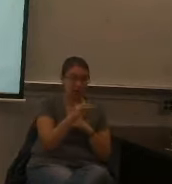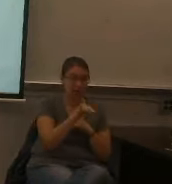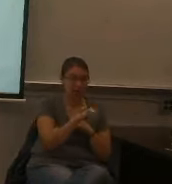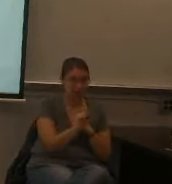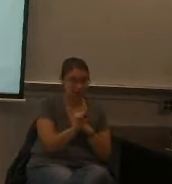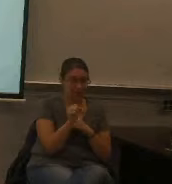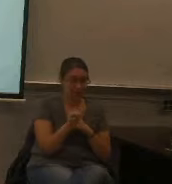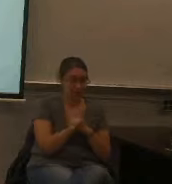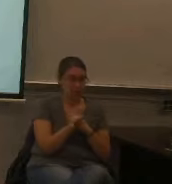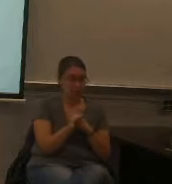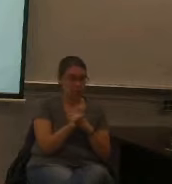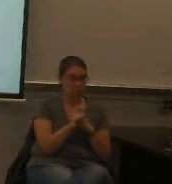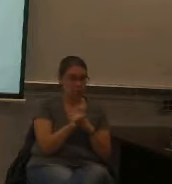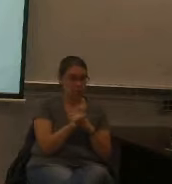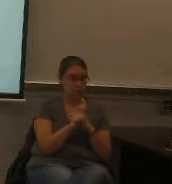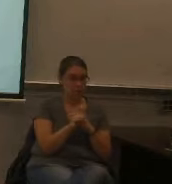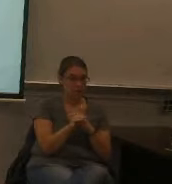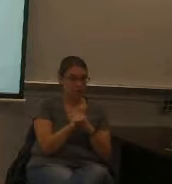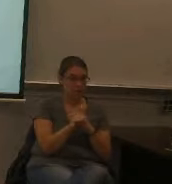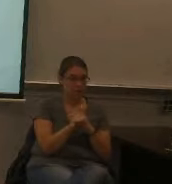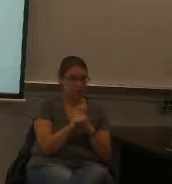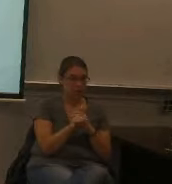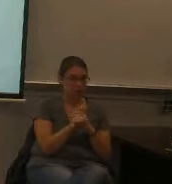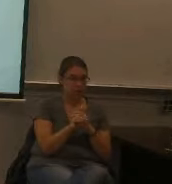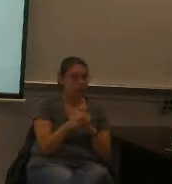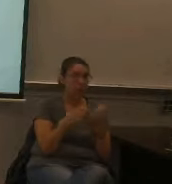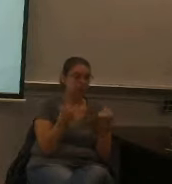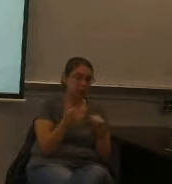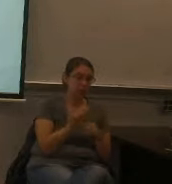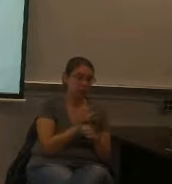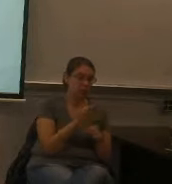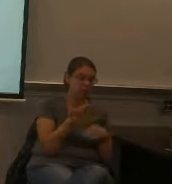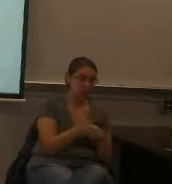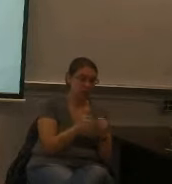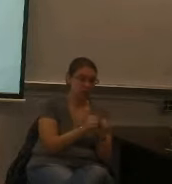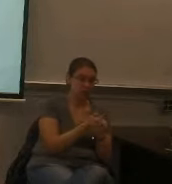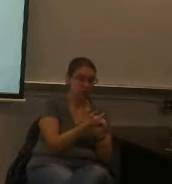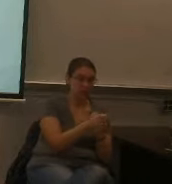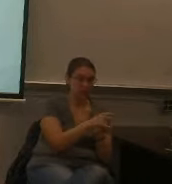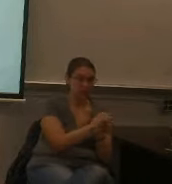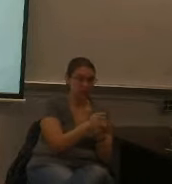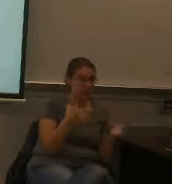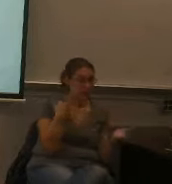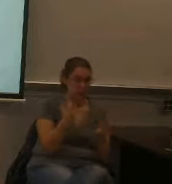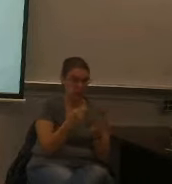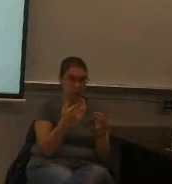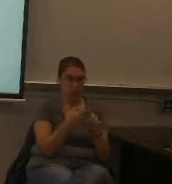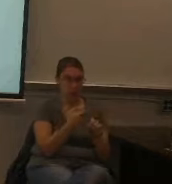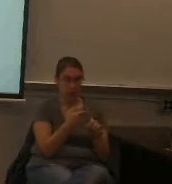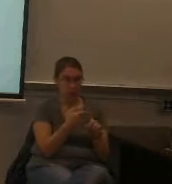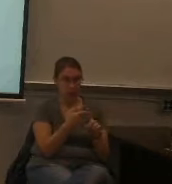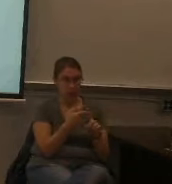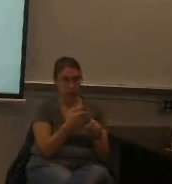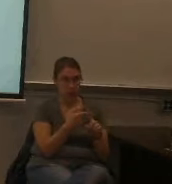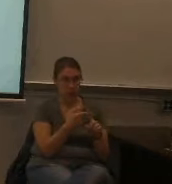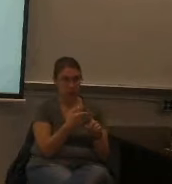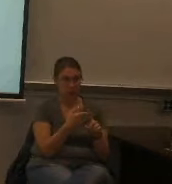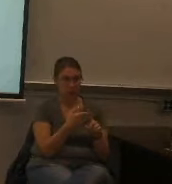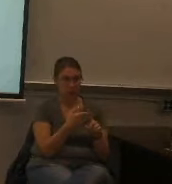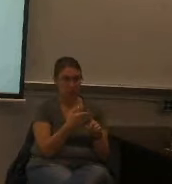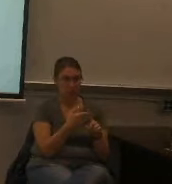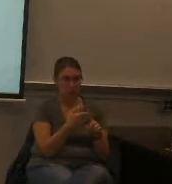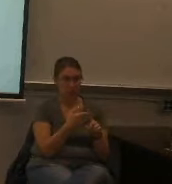of or use species with genetics as close as geographically as close as possible